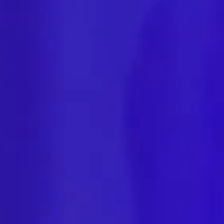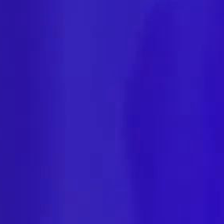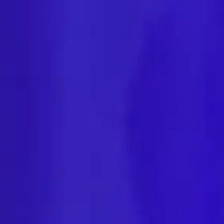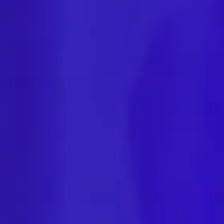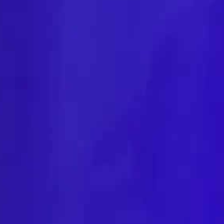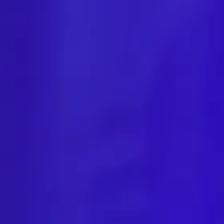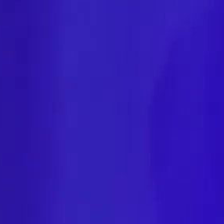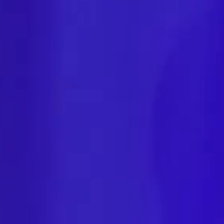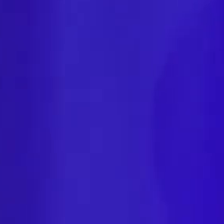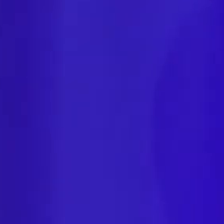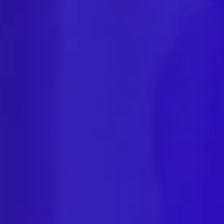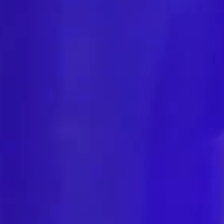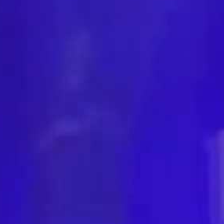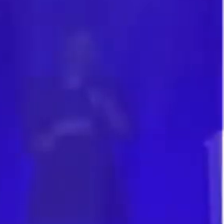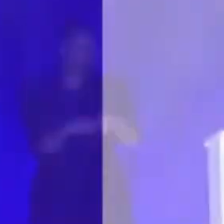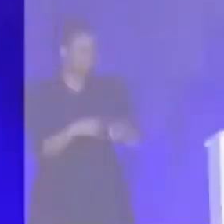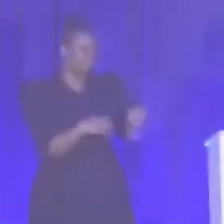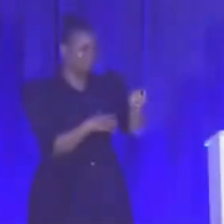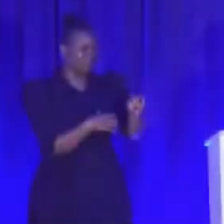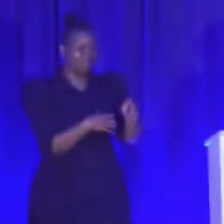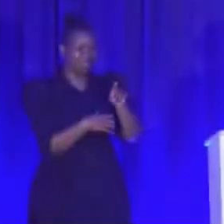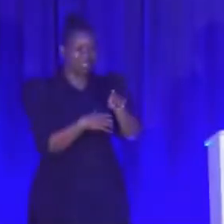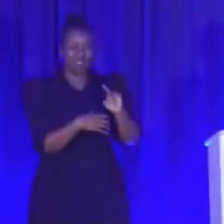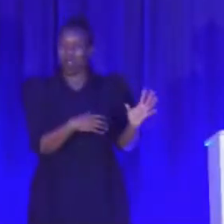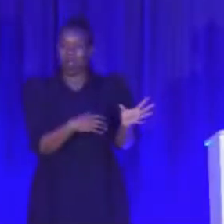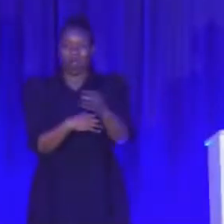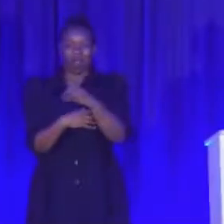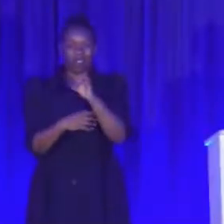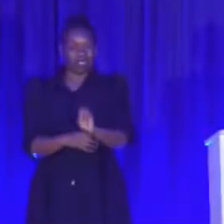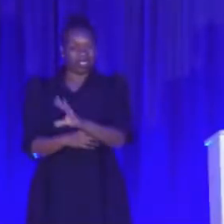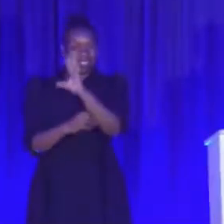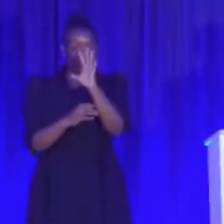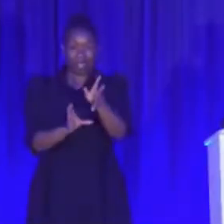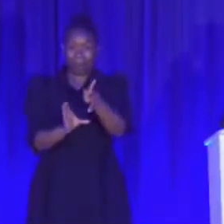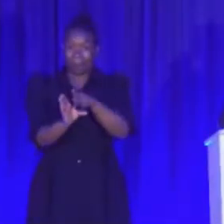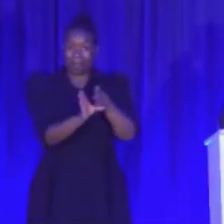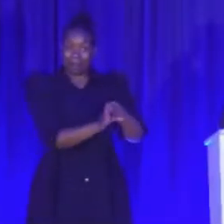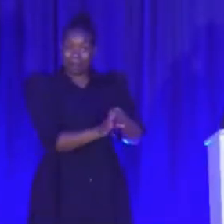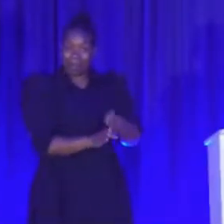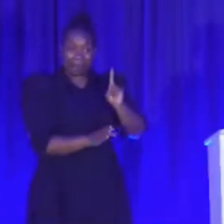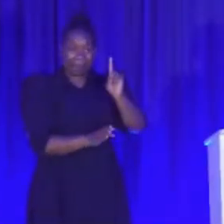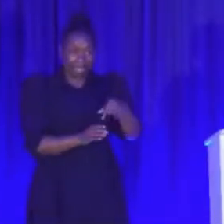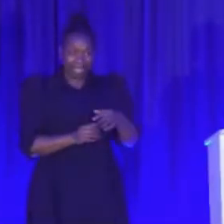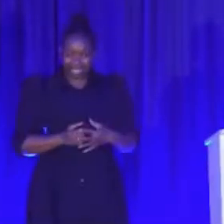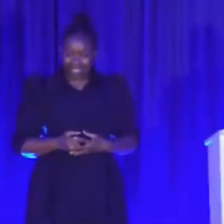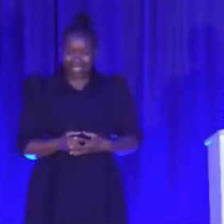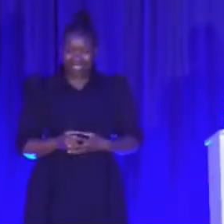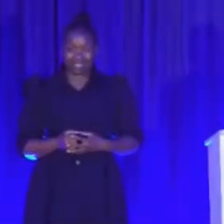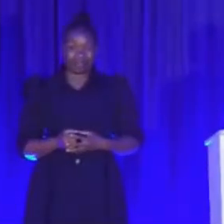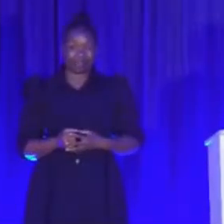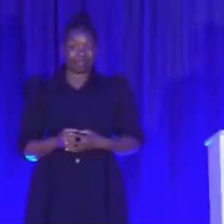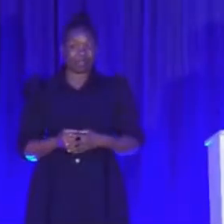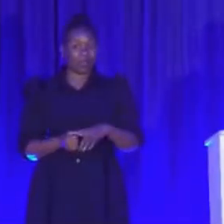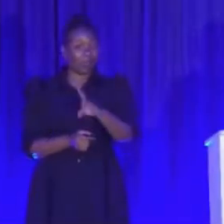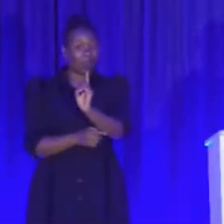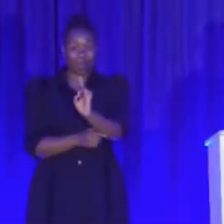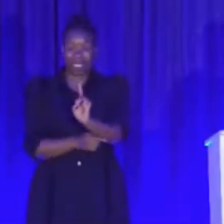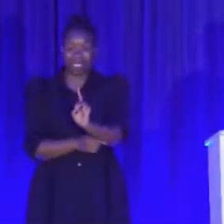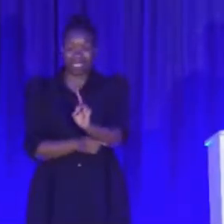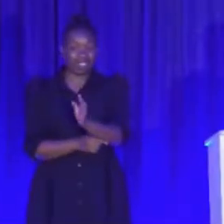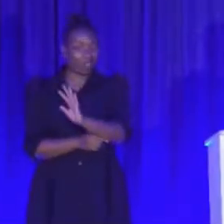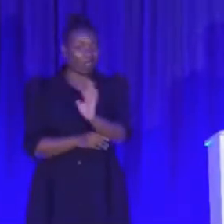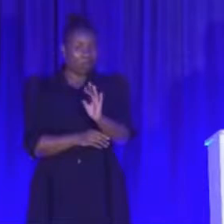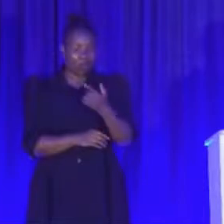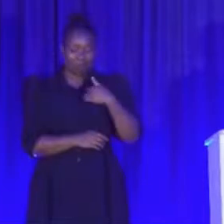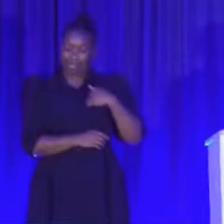all of us, every well-meaning South African needs to participate in. In fact, you don't